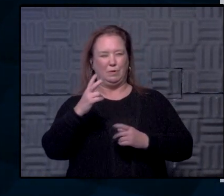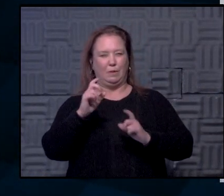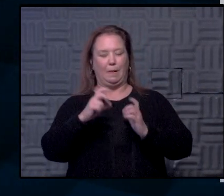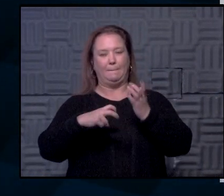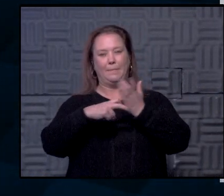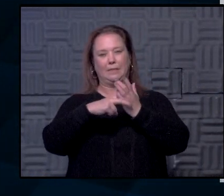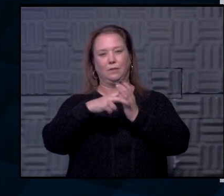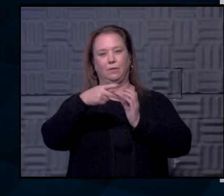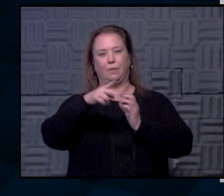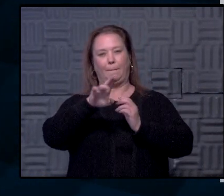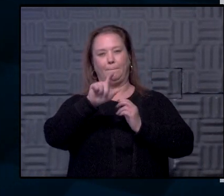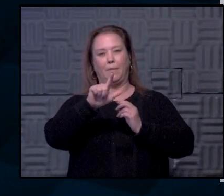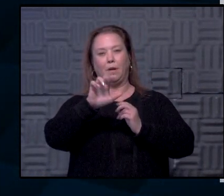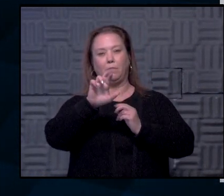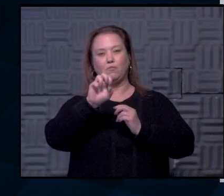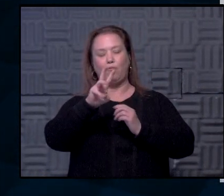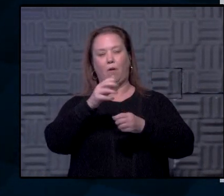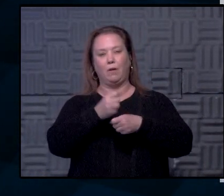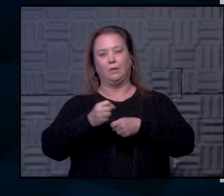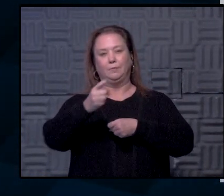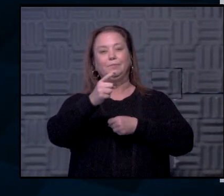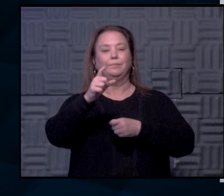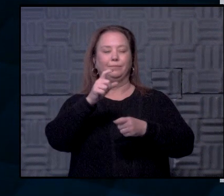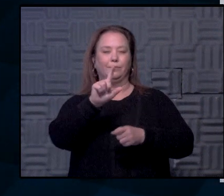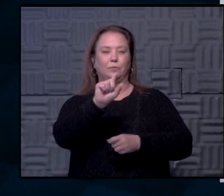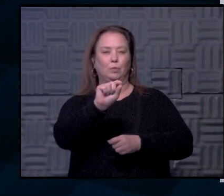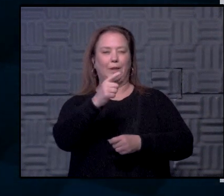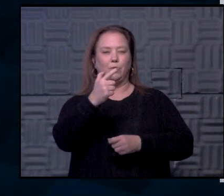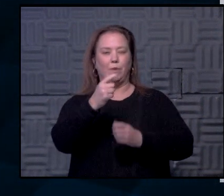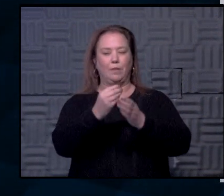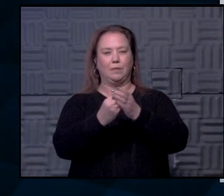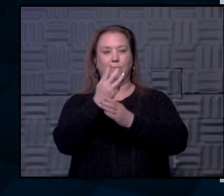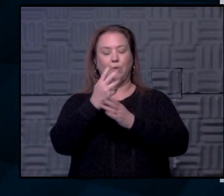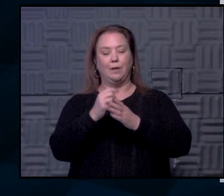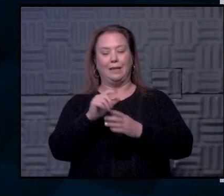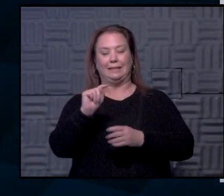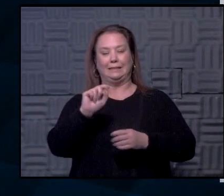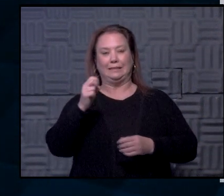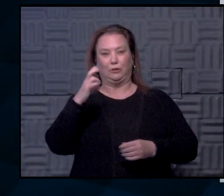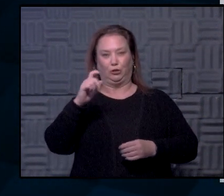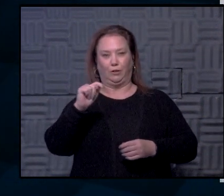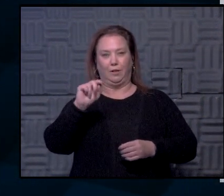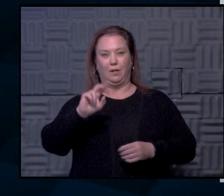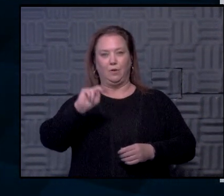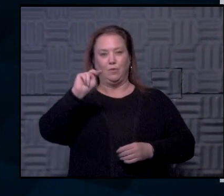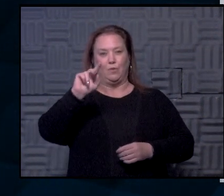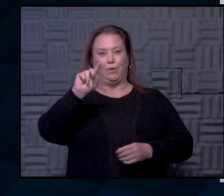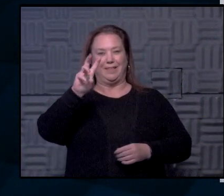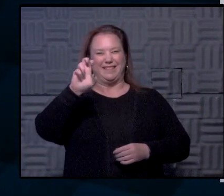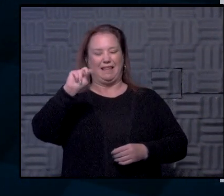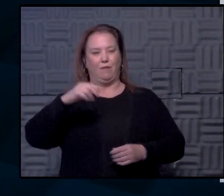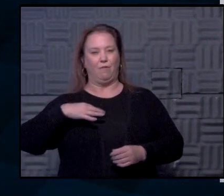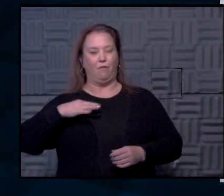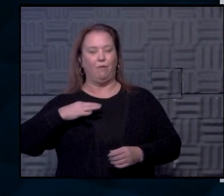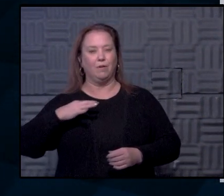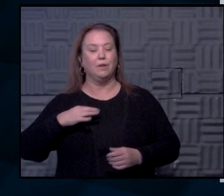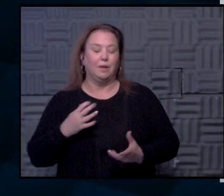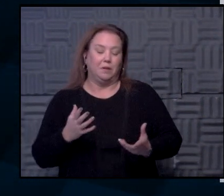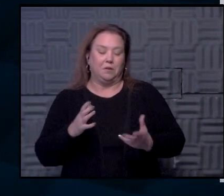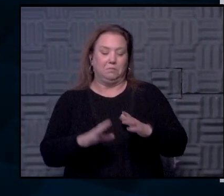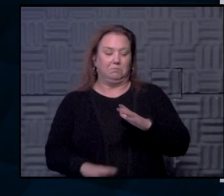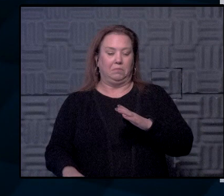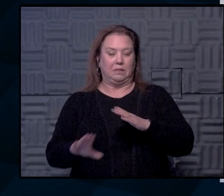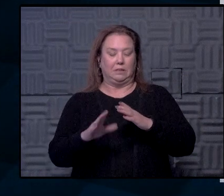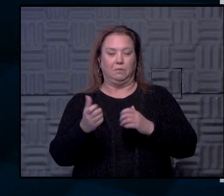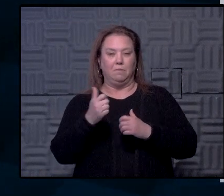bicycle pub crawl that we had to bump to the spring of 2021, and a commemorative T-shirt by Northtown artist Simon Sheckles, and basically whatever